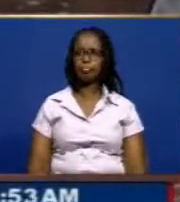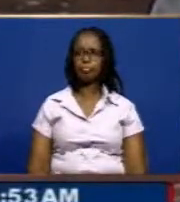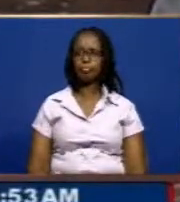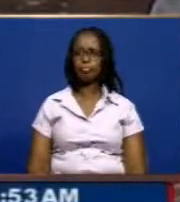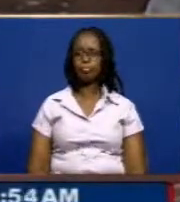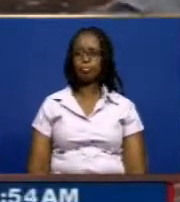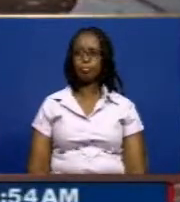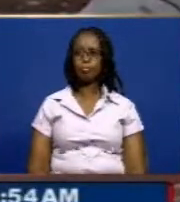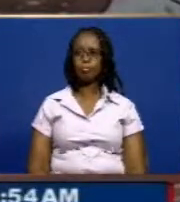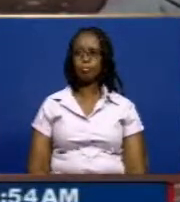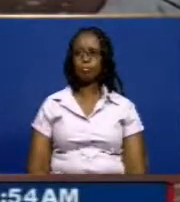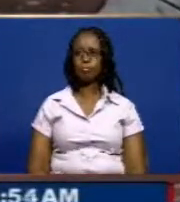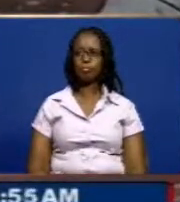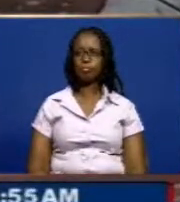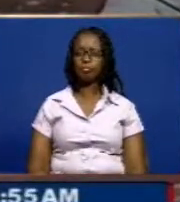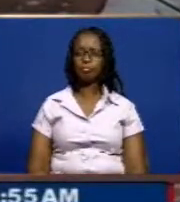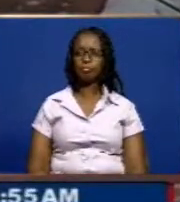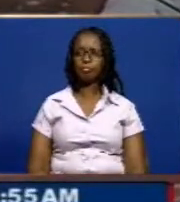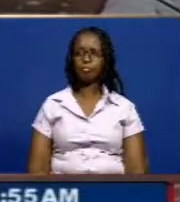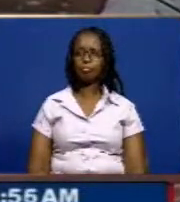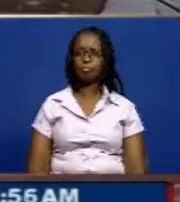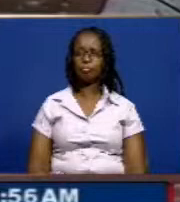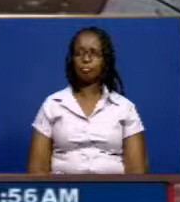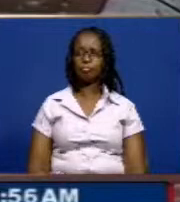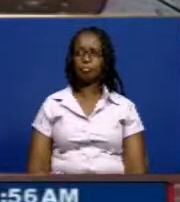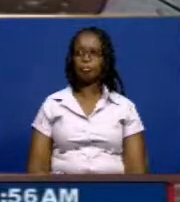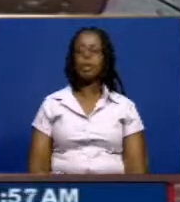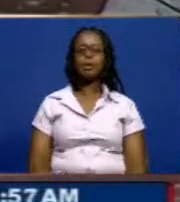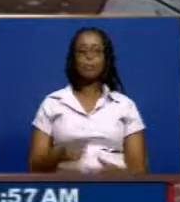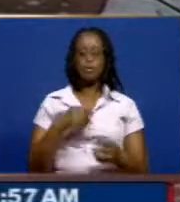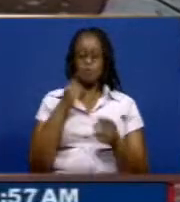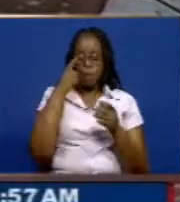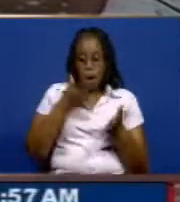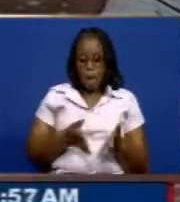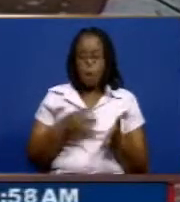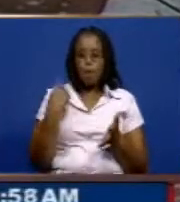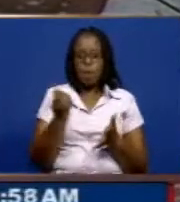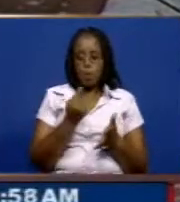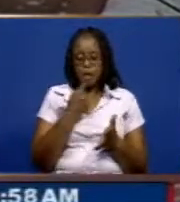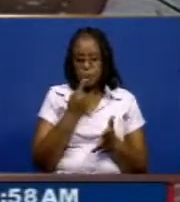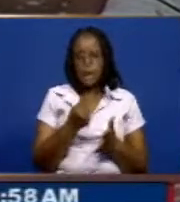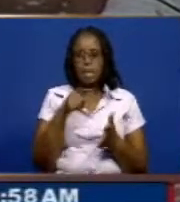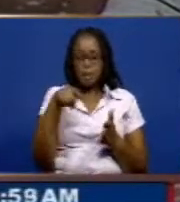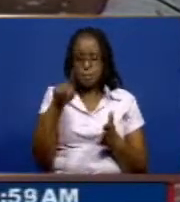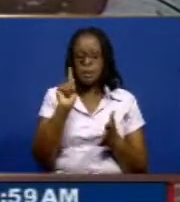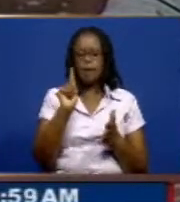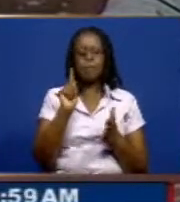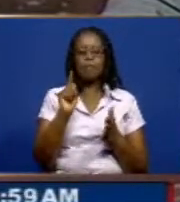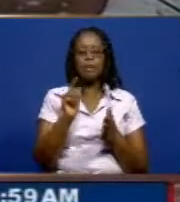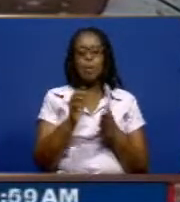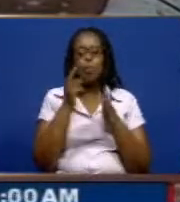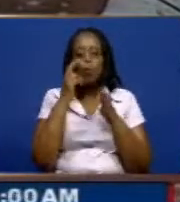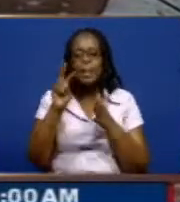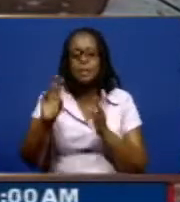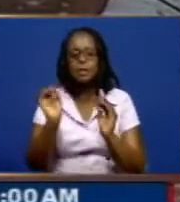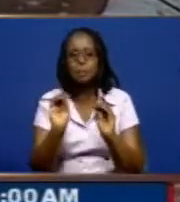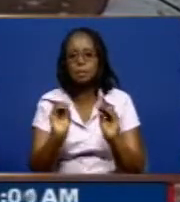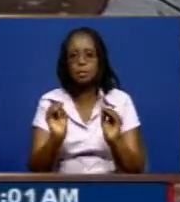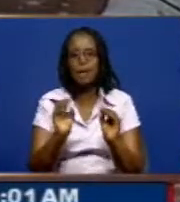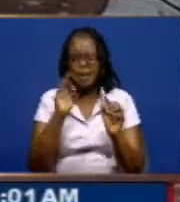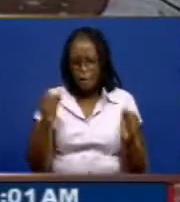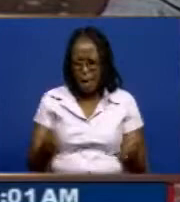guidance we can give at this stage is that he will not be a witness. Any other interaction, we'll deal with it as and when it